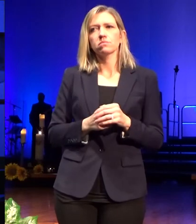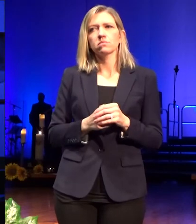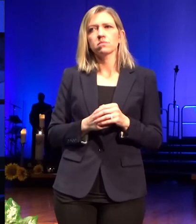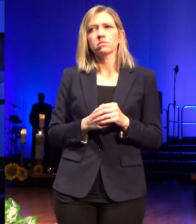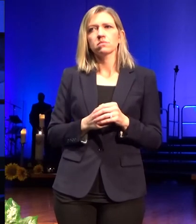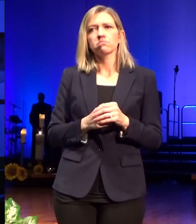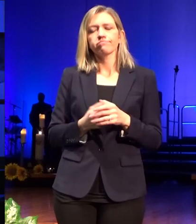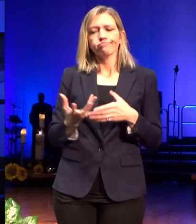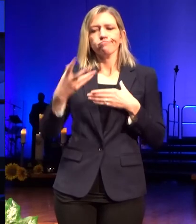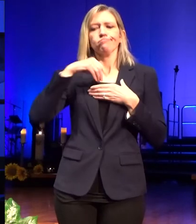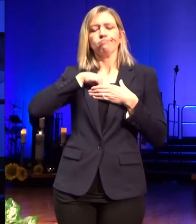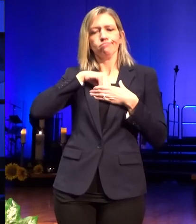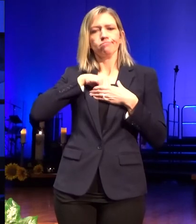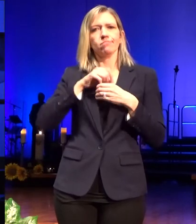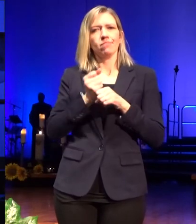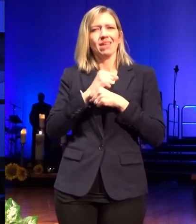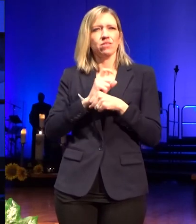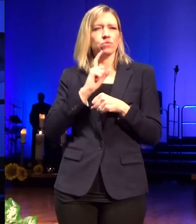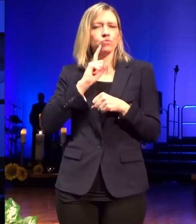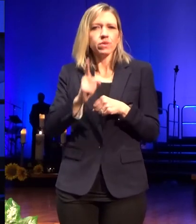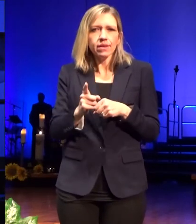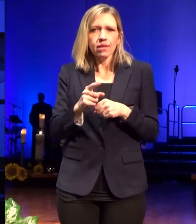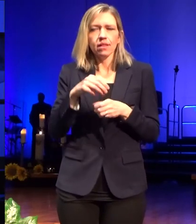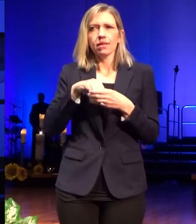making it real in our lives.